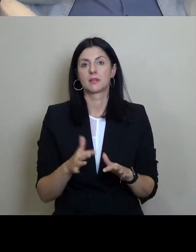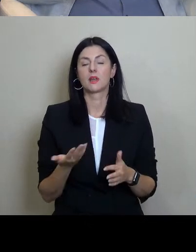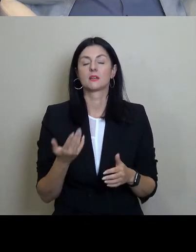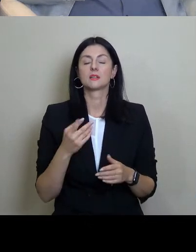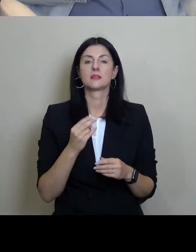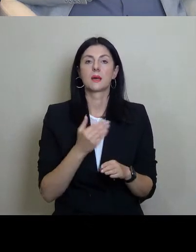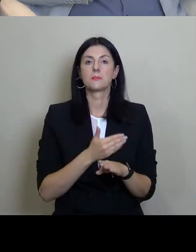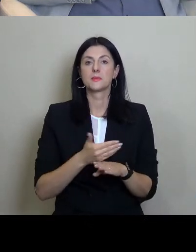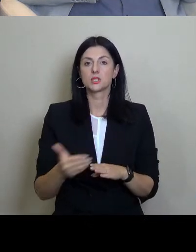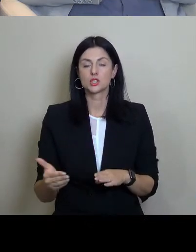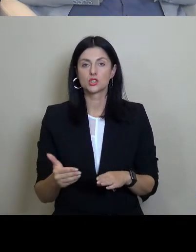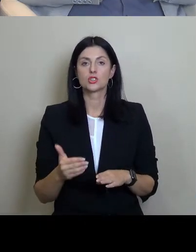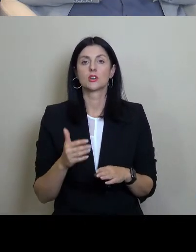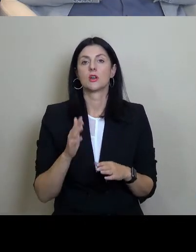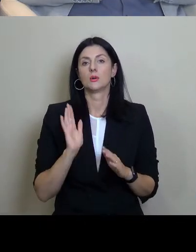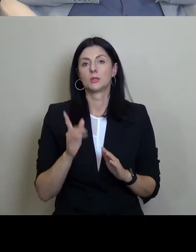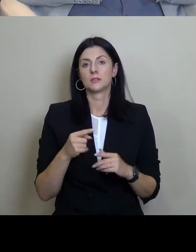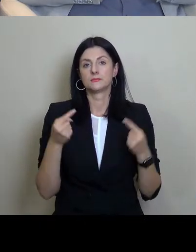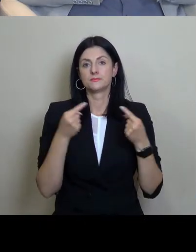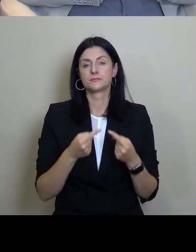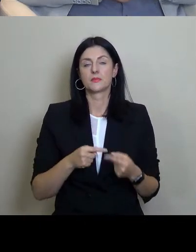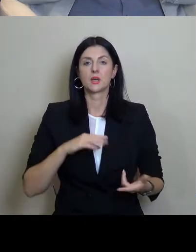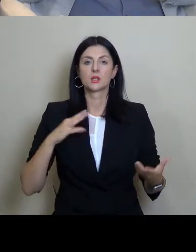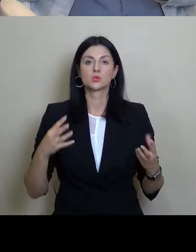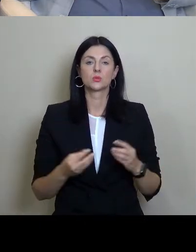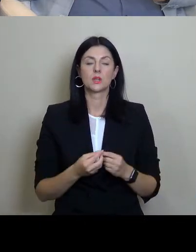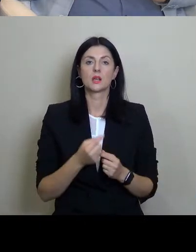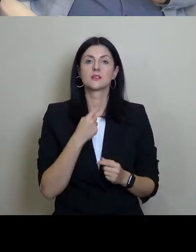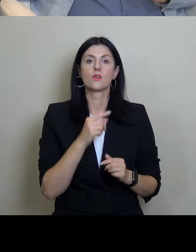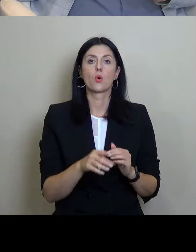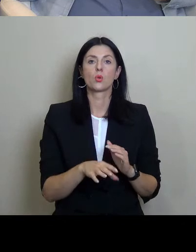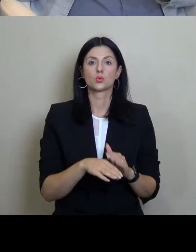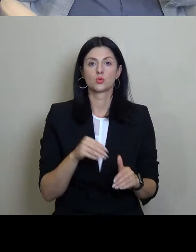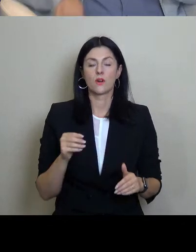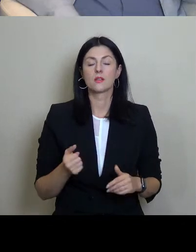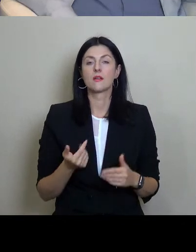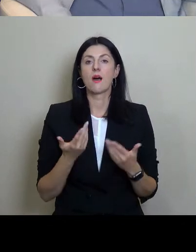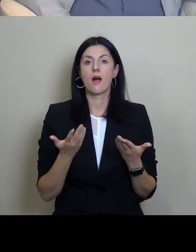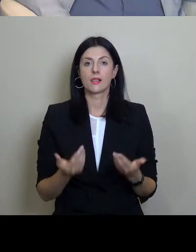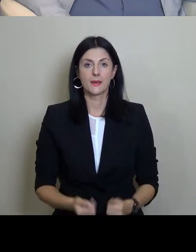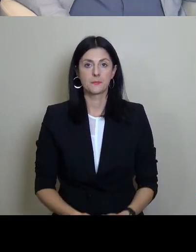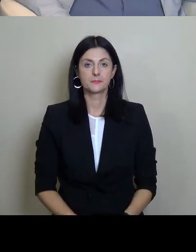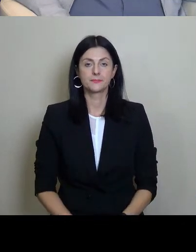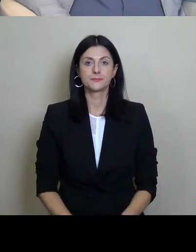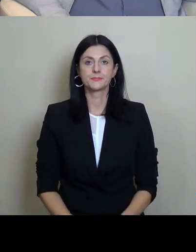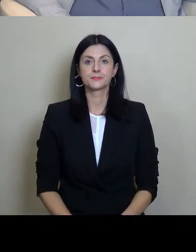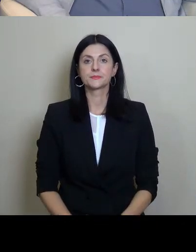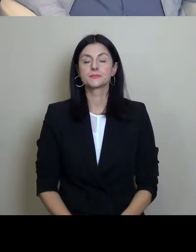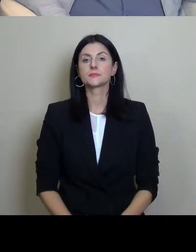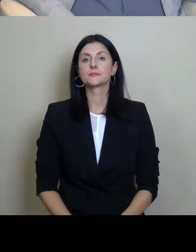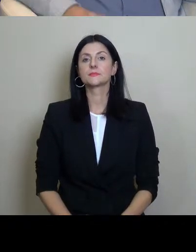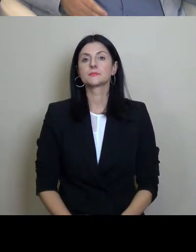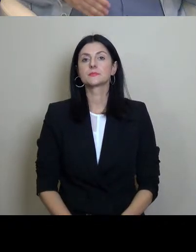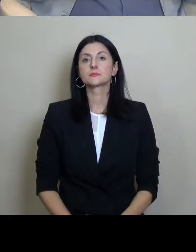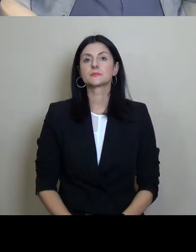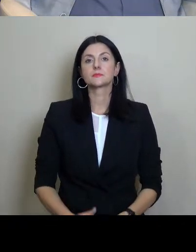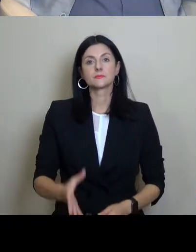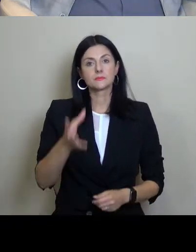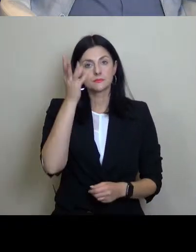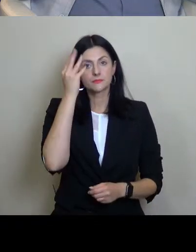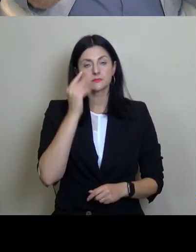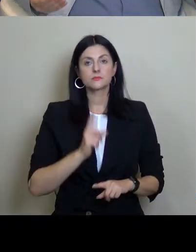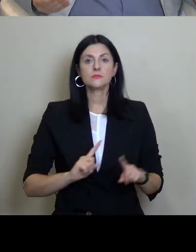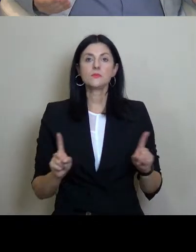political party in this territorial election constituency. This is going to be clear at a later stage.